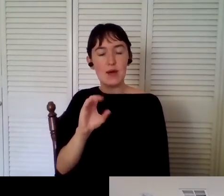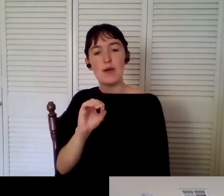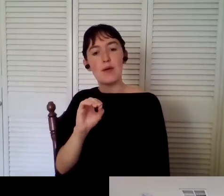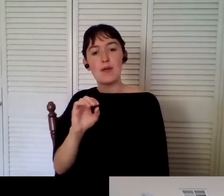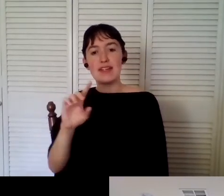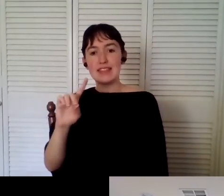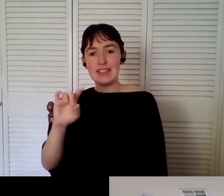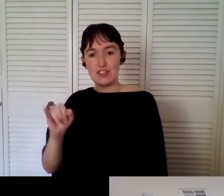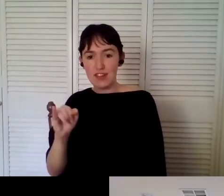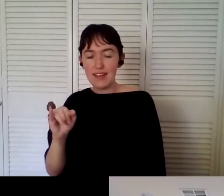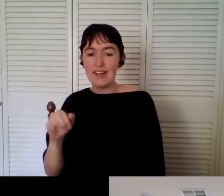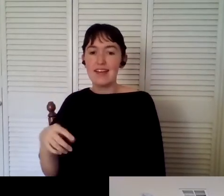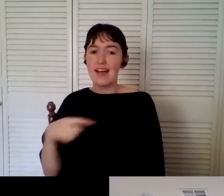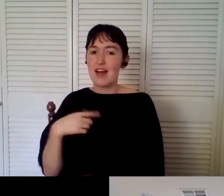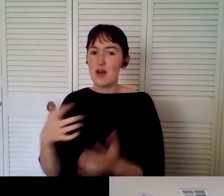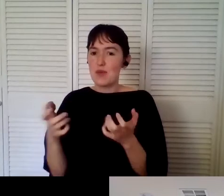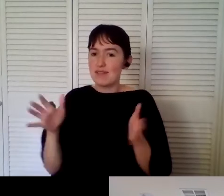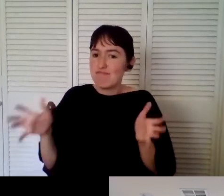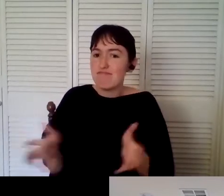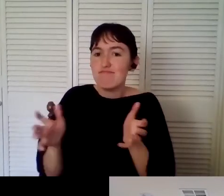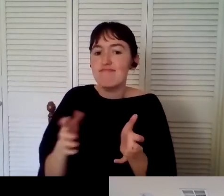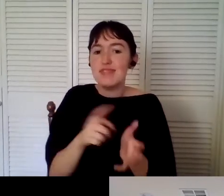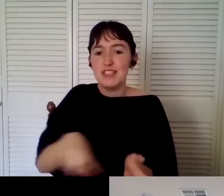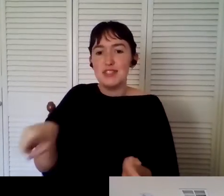shot. And I know it has a bad rap, but